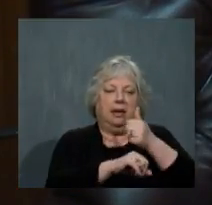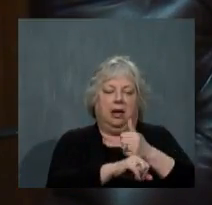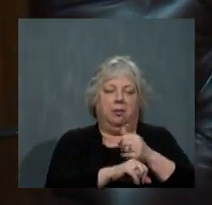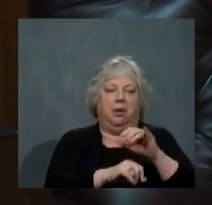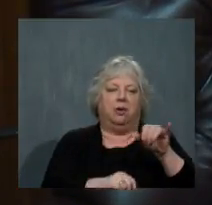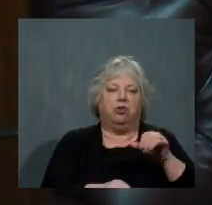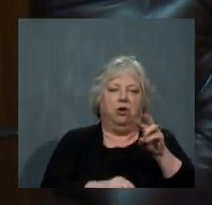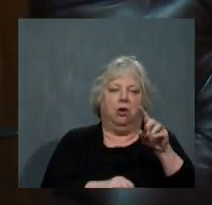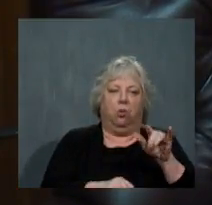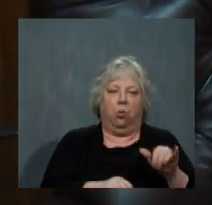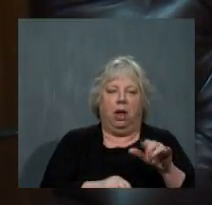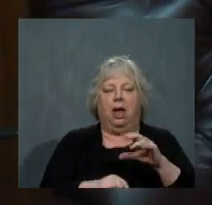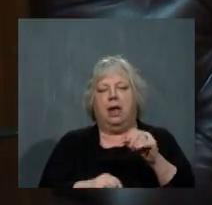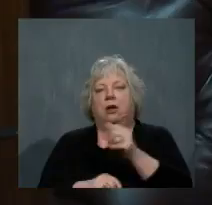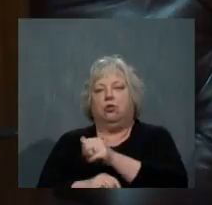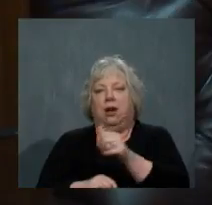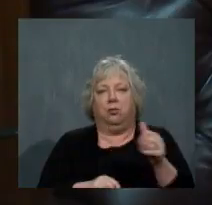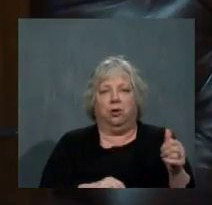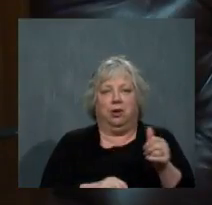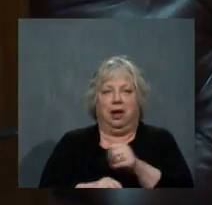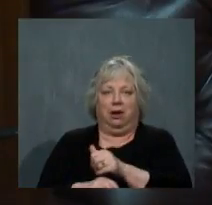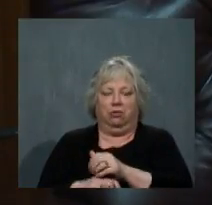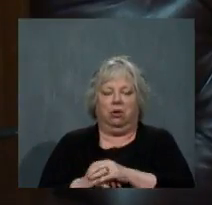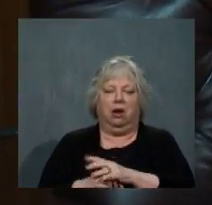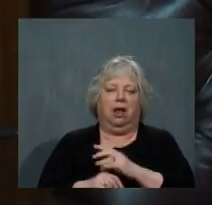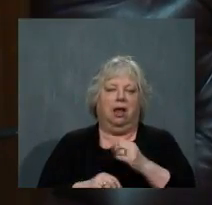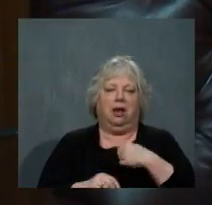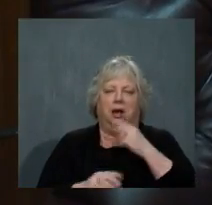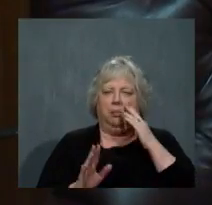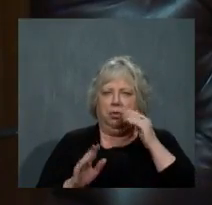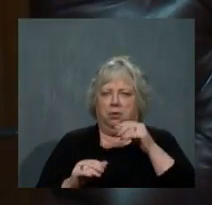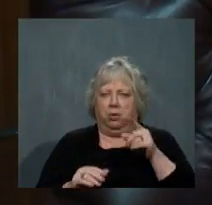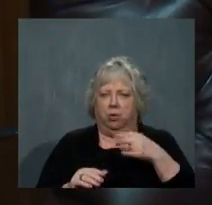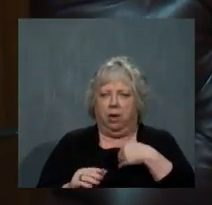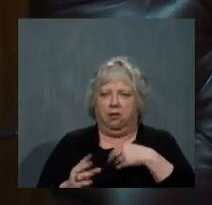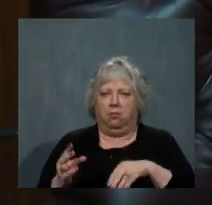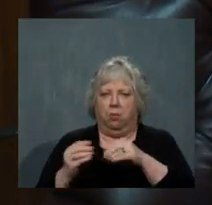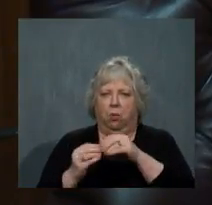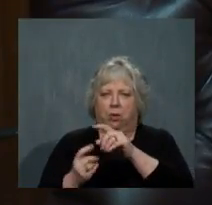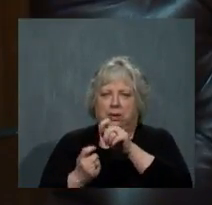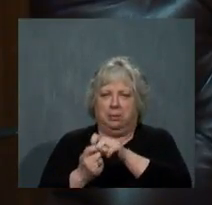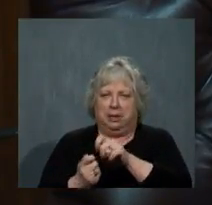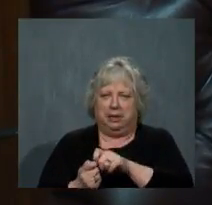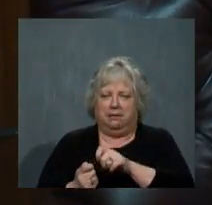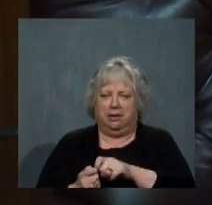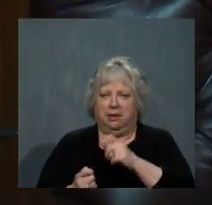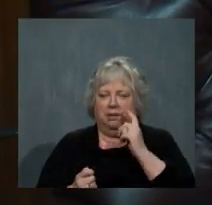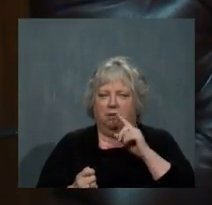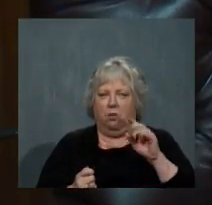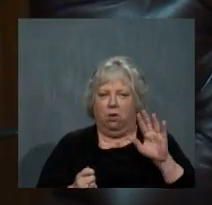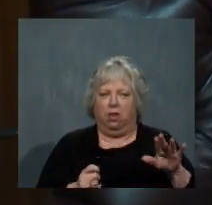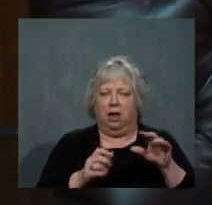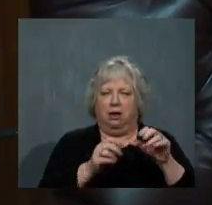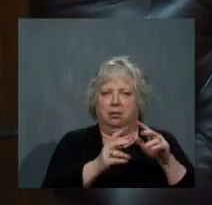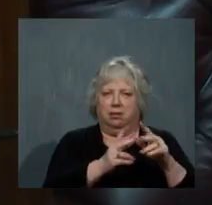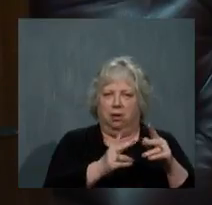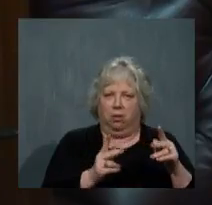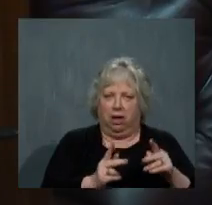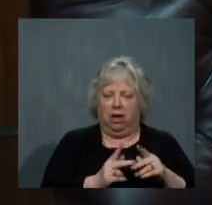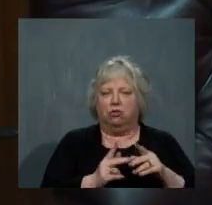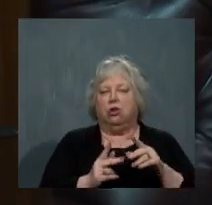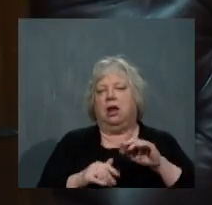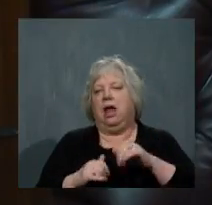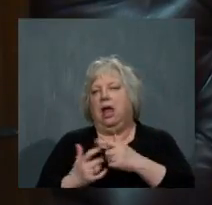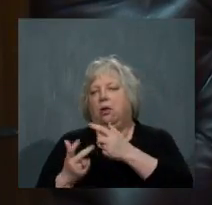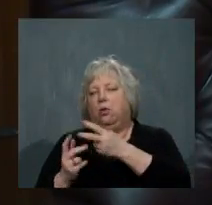transportation. And I'm assuming that you have more specifics for those locations, how to draw the